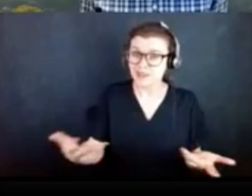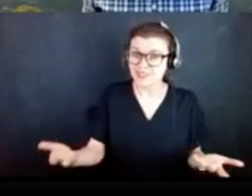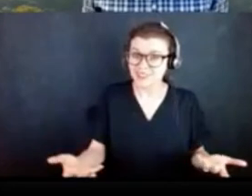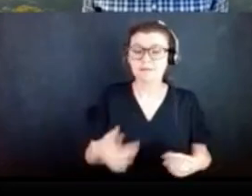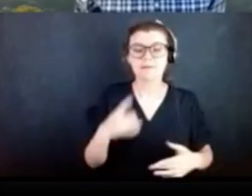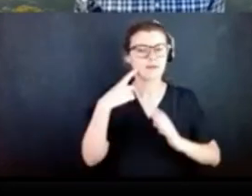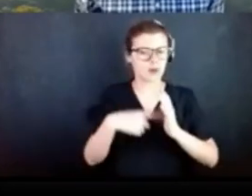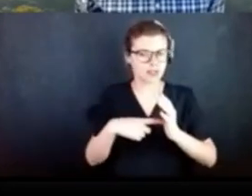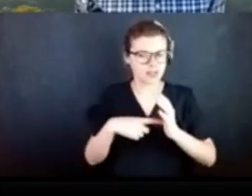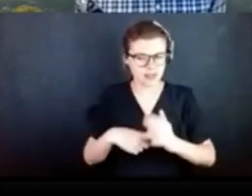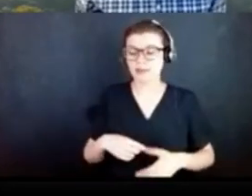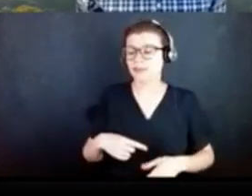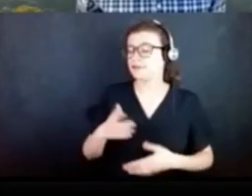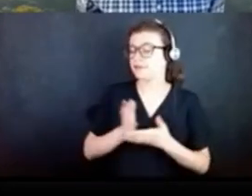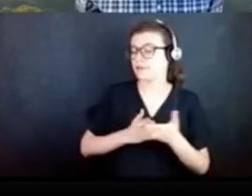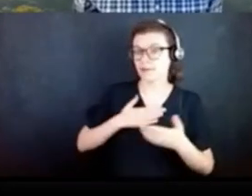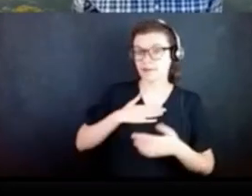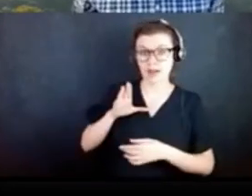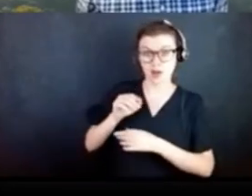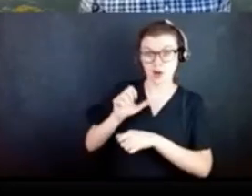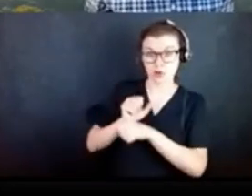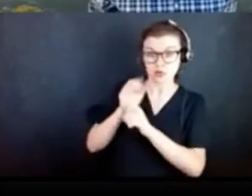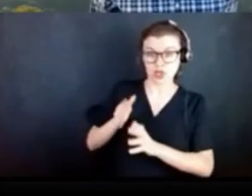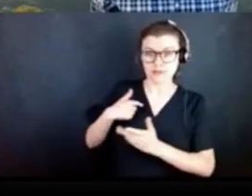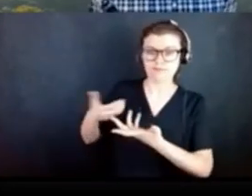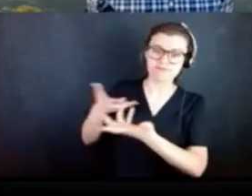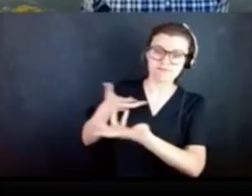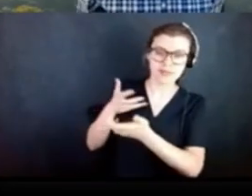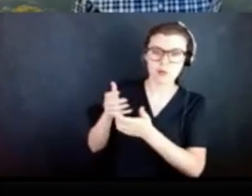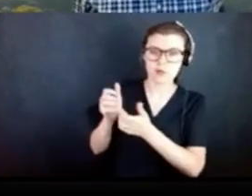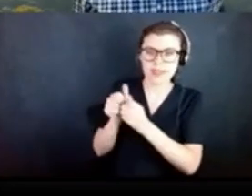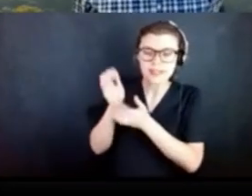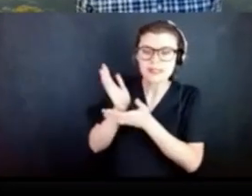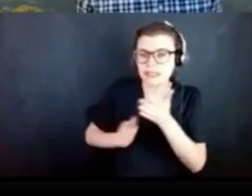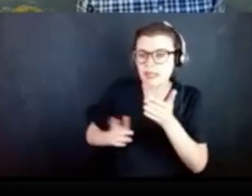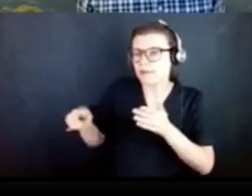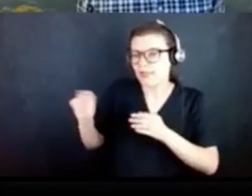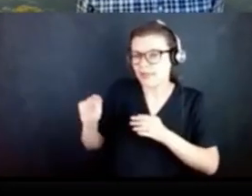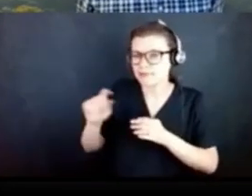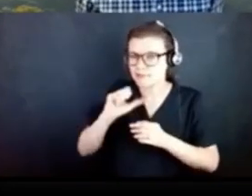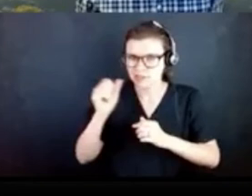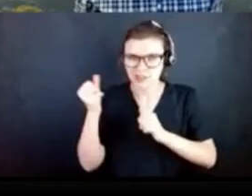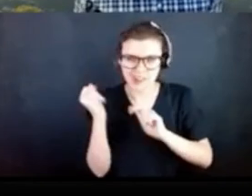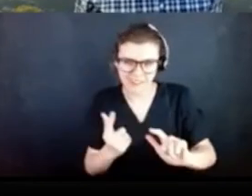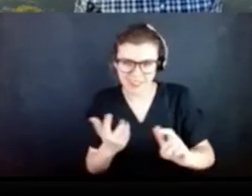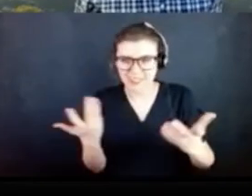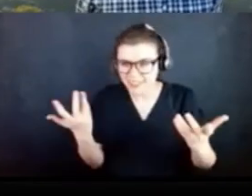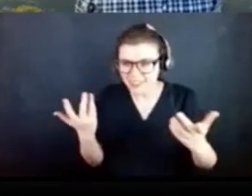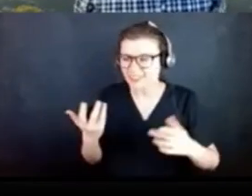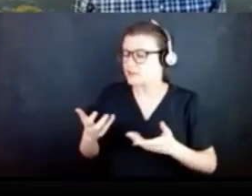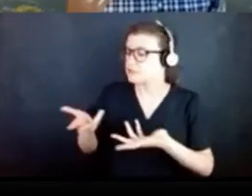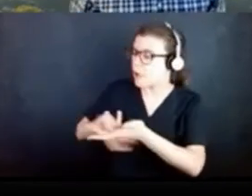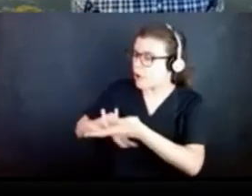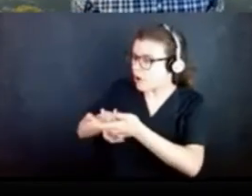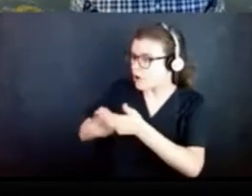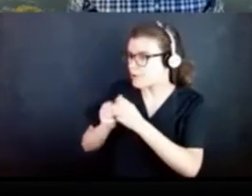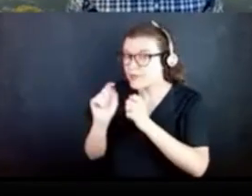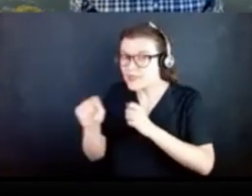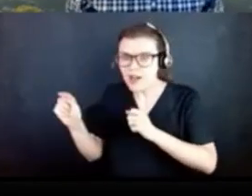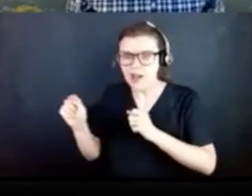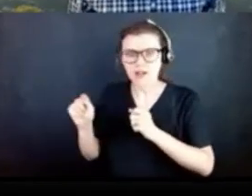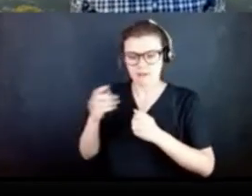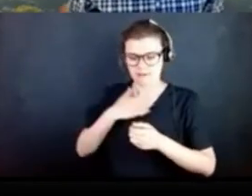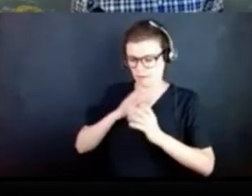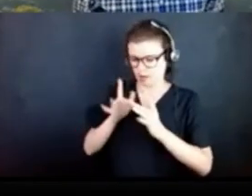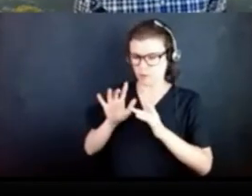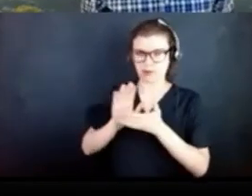interact with certain colleagues in my department of Theory and Practice in Teacher Education. And those interactions expanded my network so that